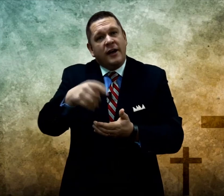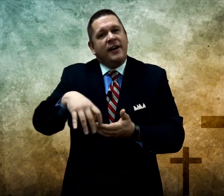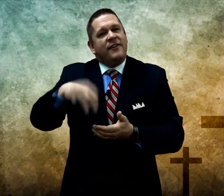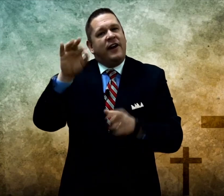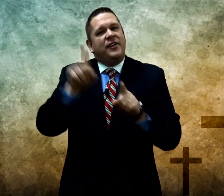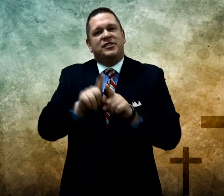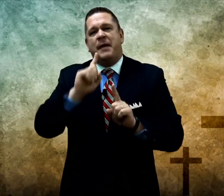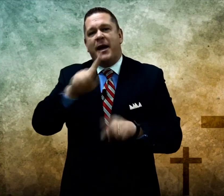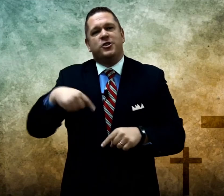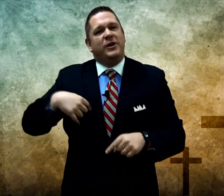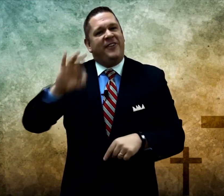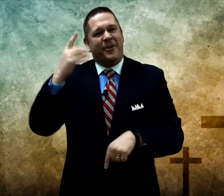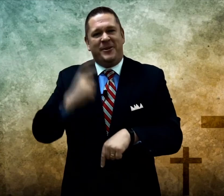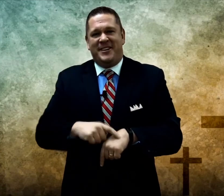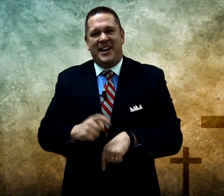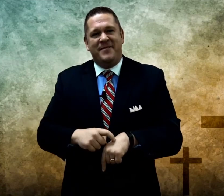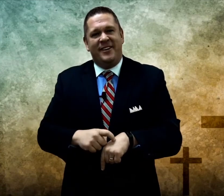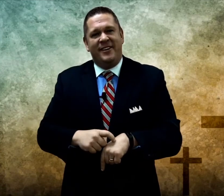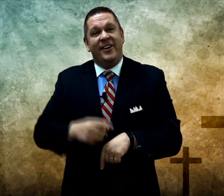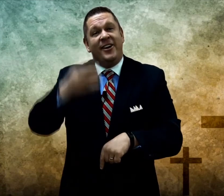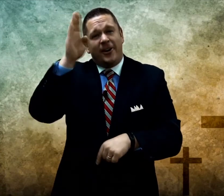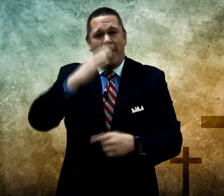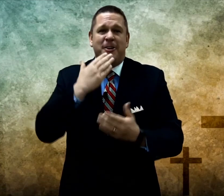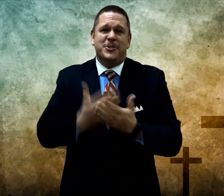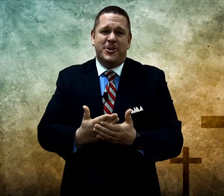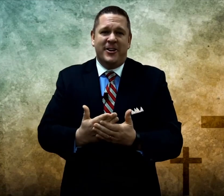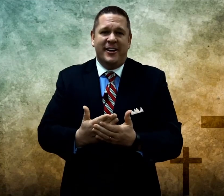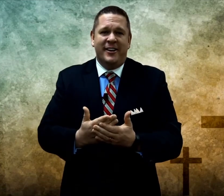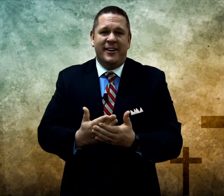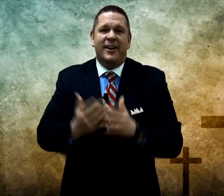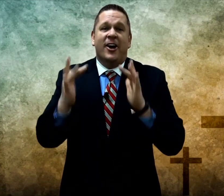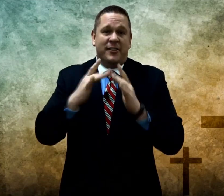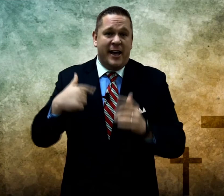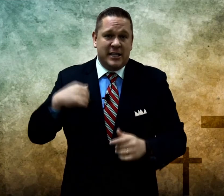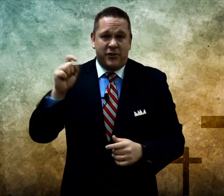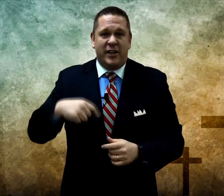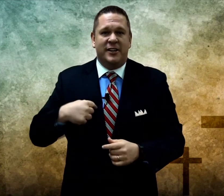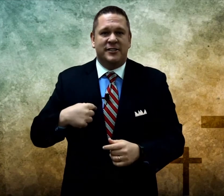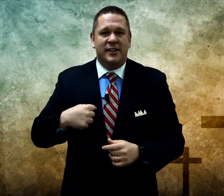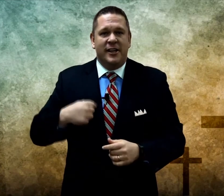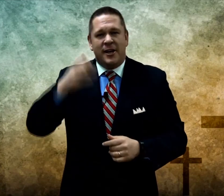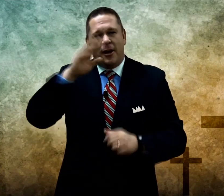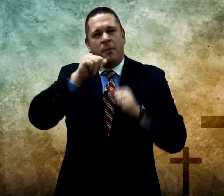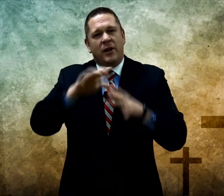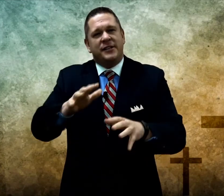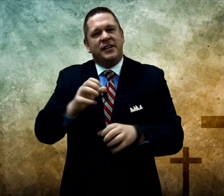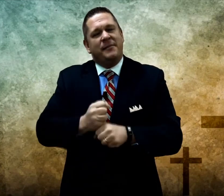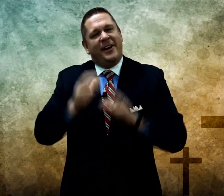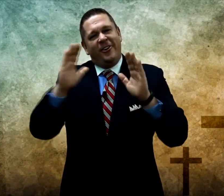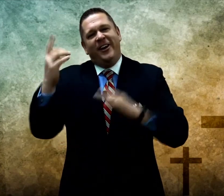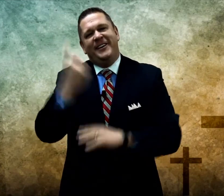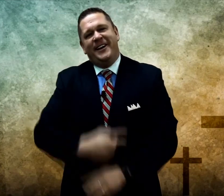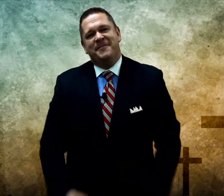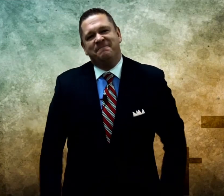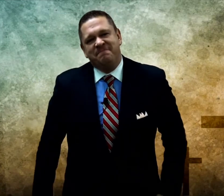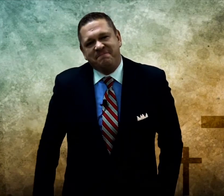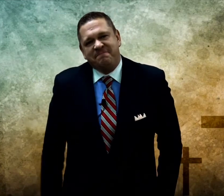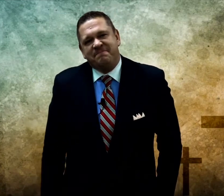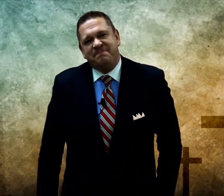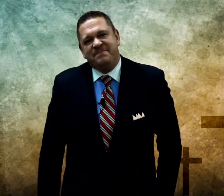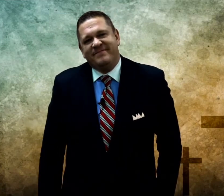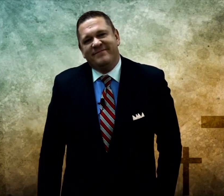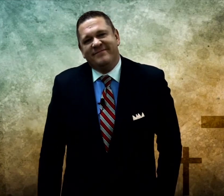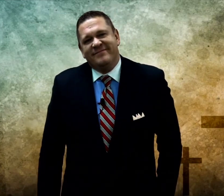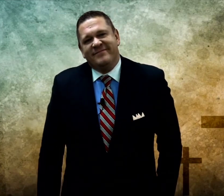you find the same answer we found one time. God is good. Contact us if you need us. God bless, and make it a great day.